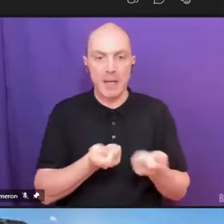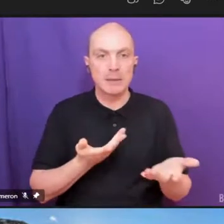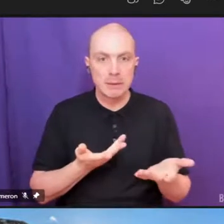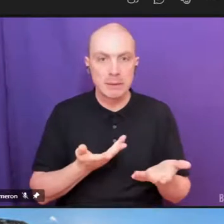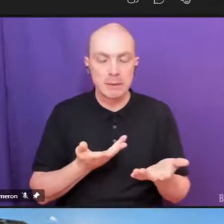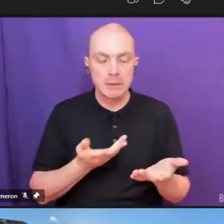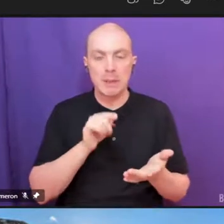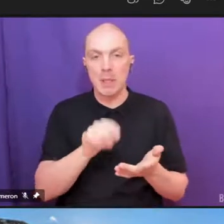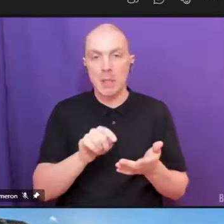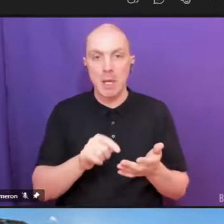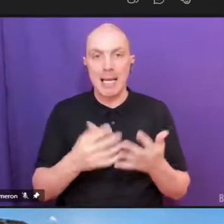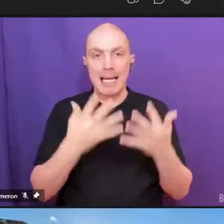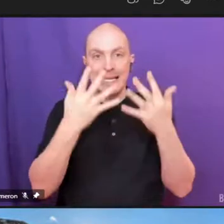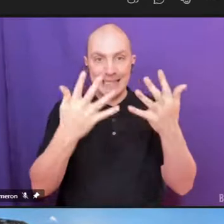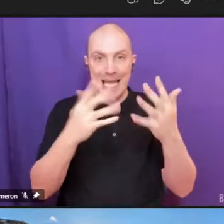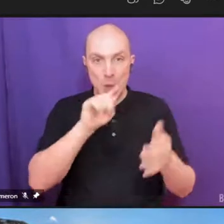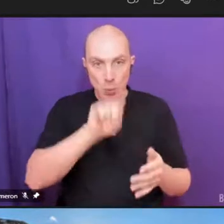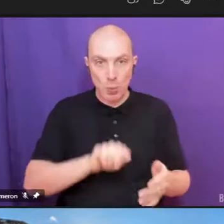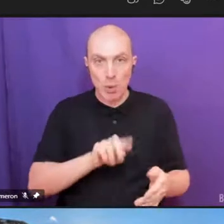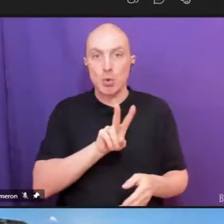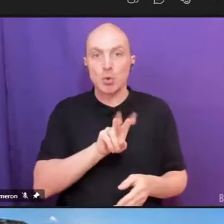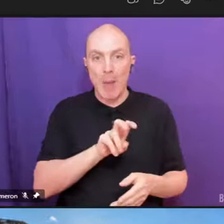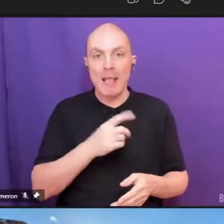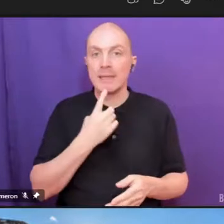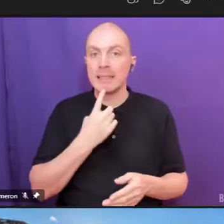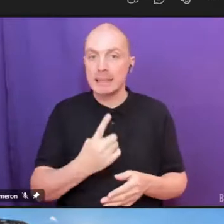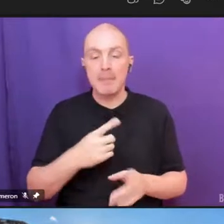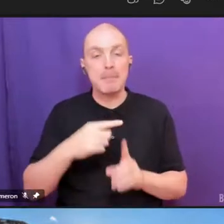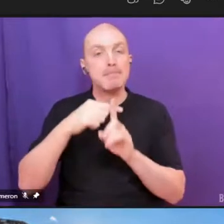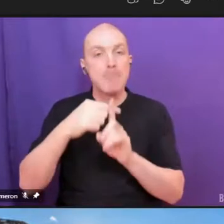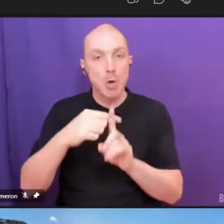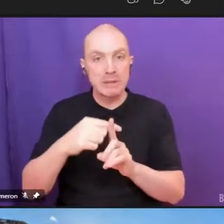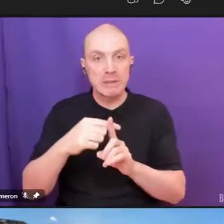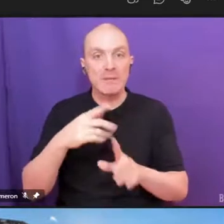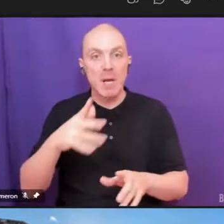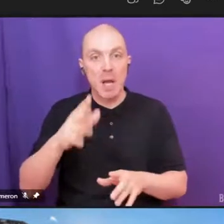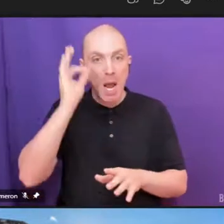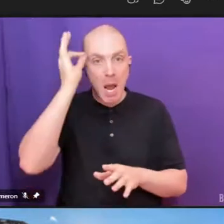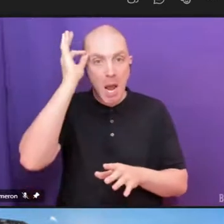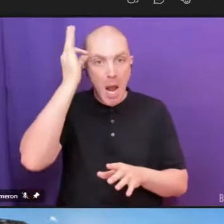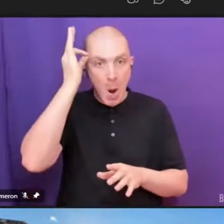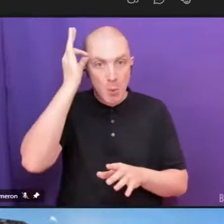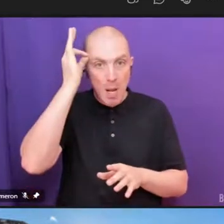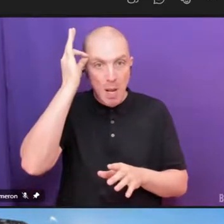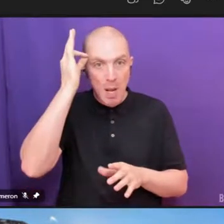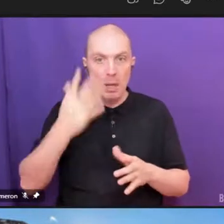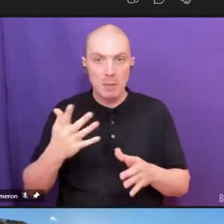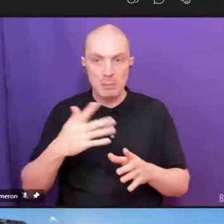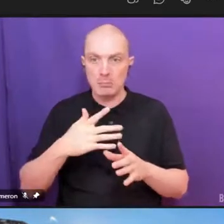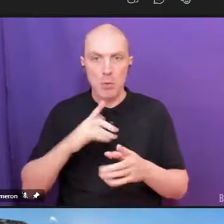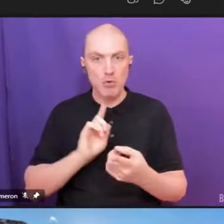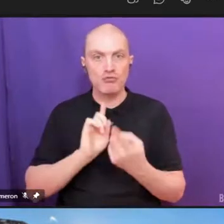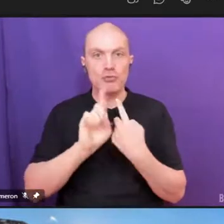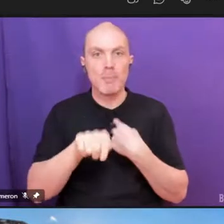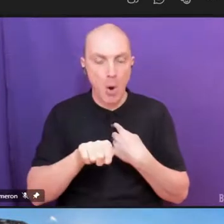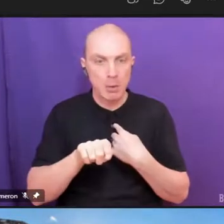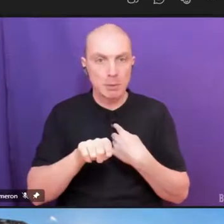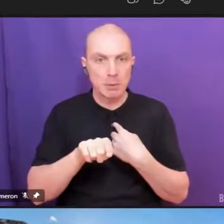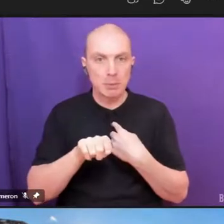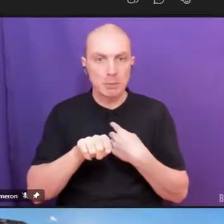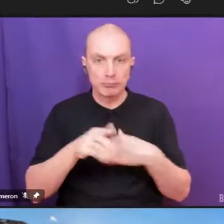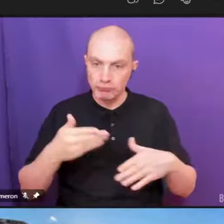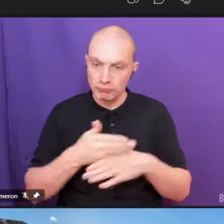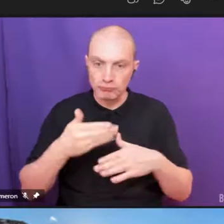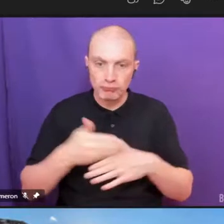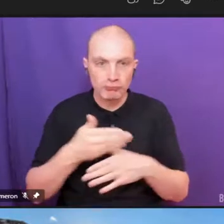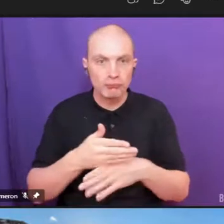have commented positively on how the Council responded to the pandemic to ensure that good governance arrangements were